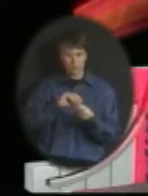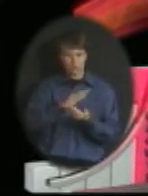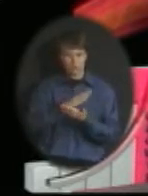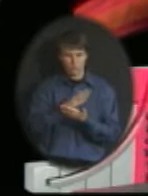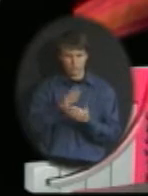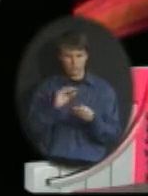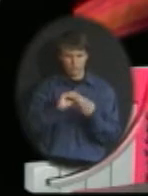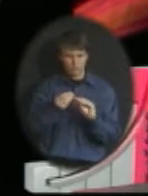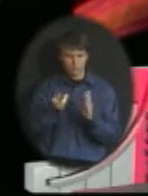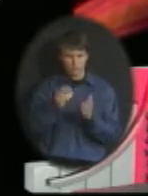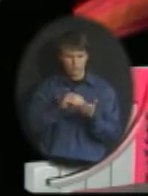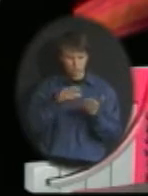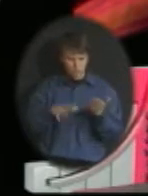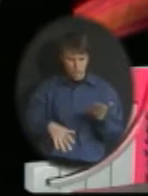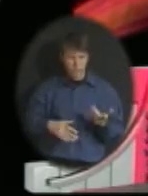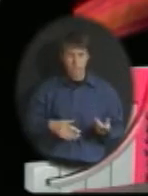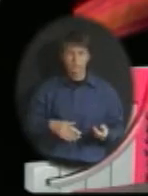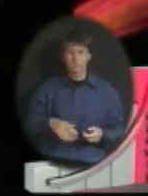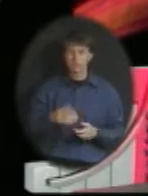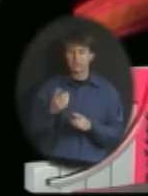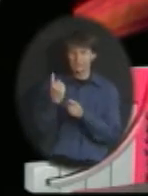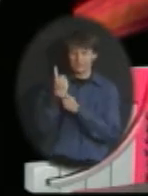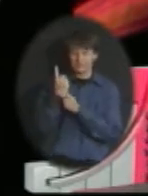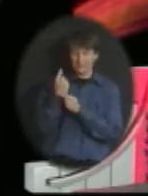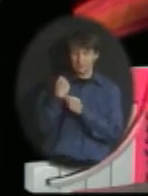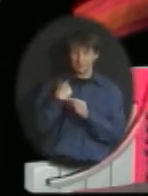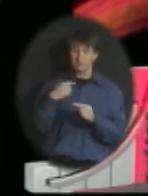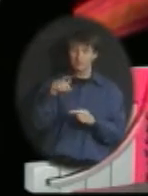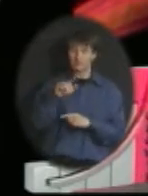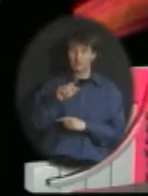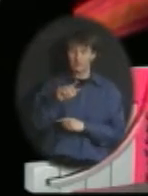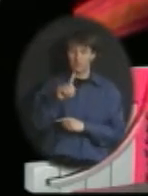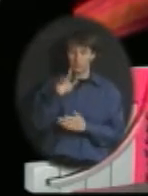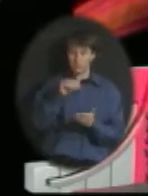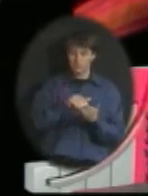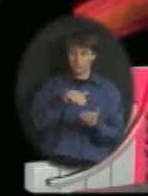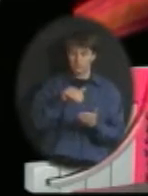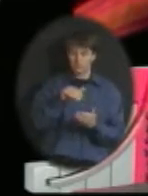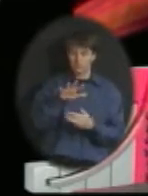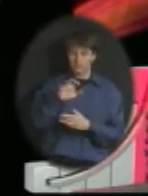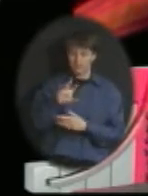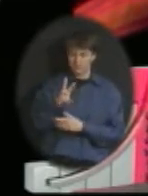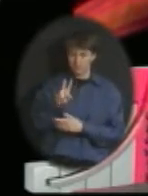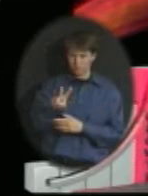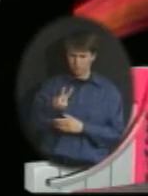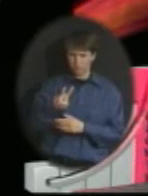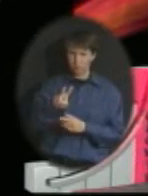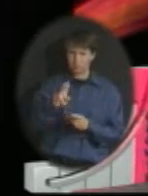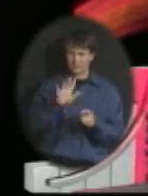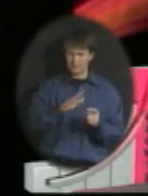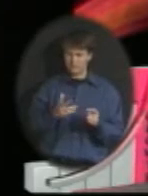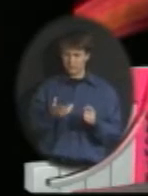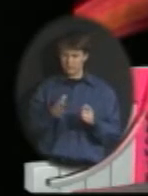about 1562, and we were at about 5.5%. So we've grown a little bit in that area.